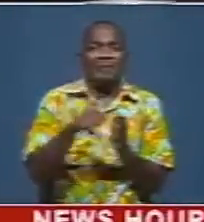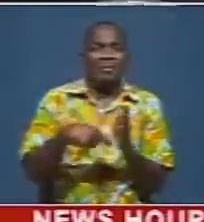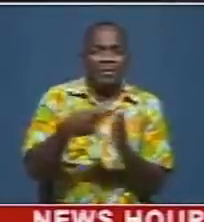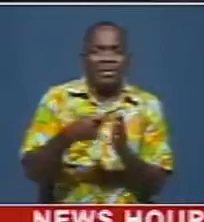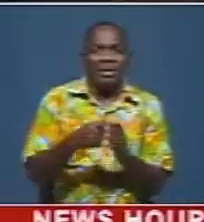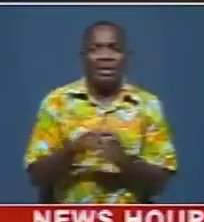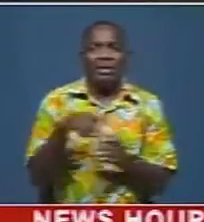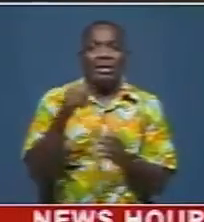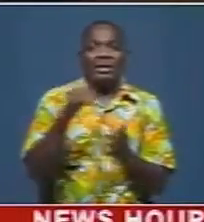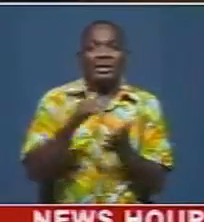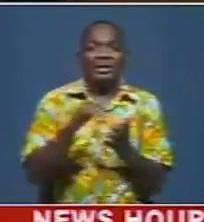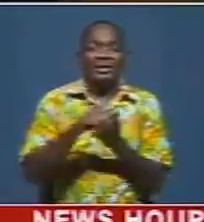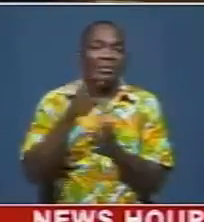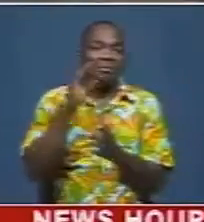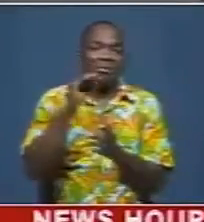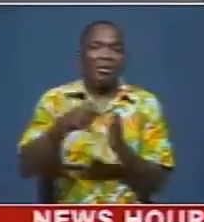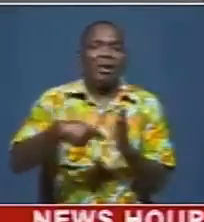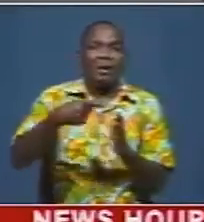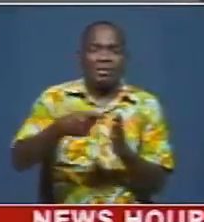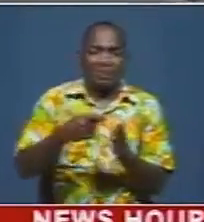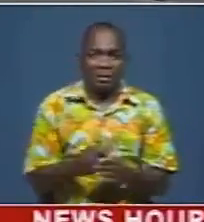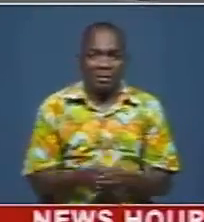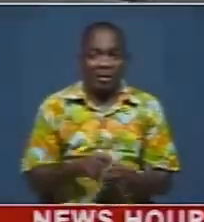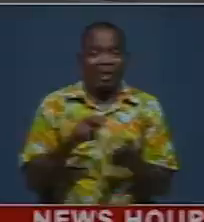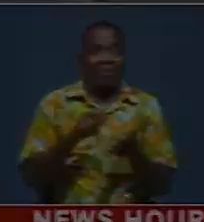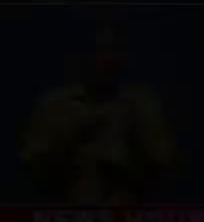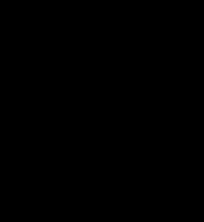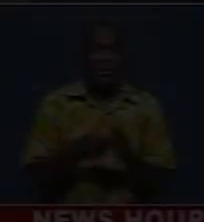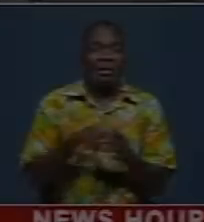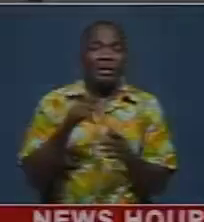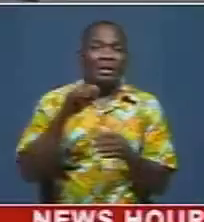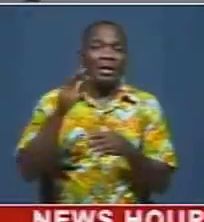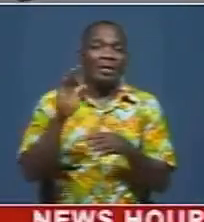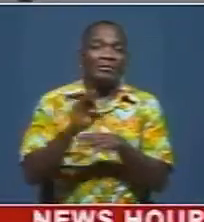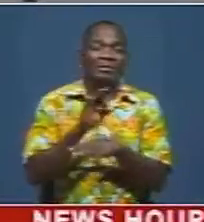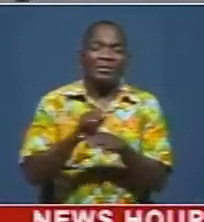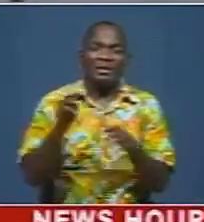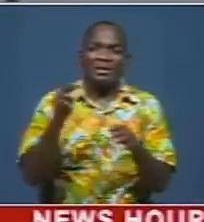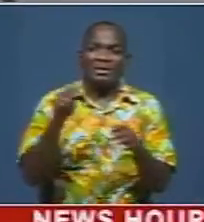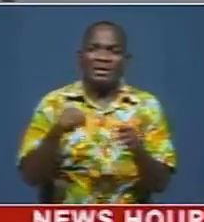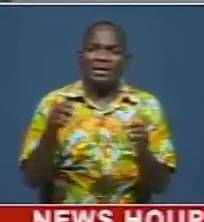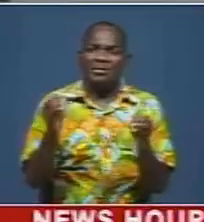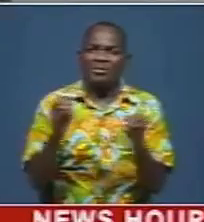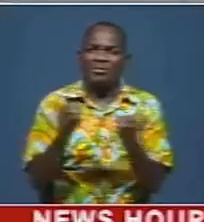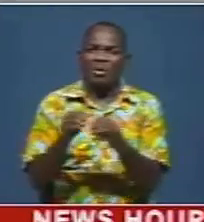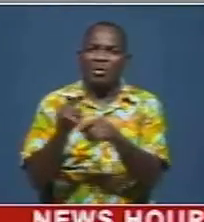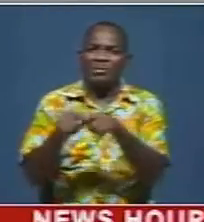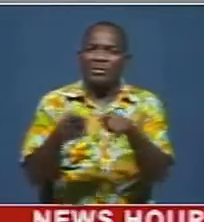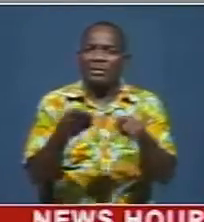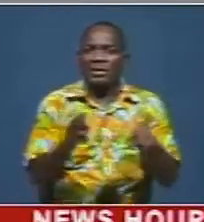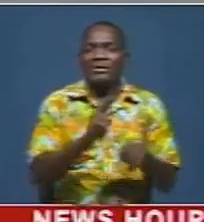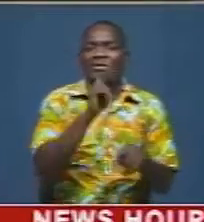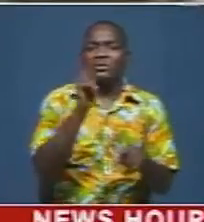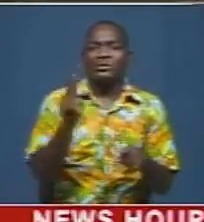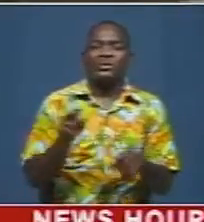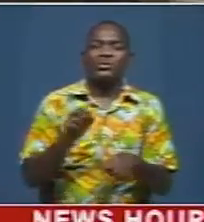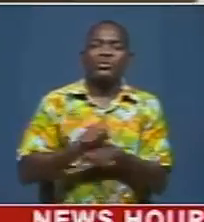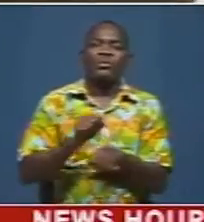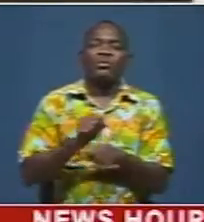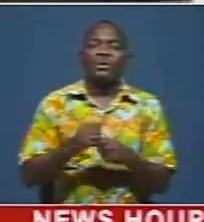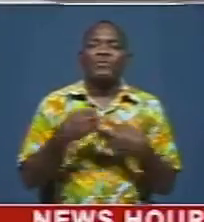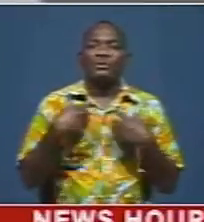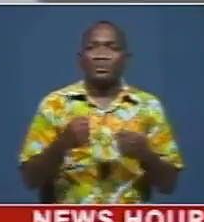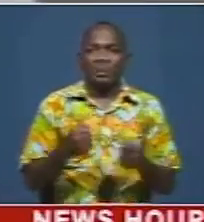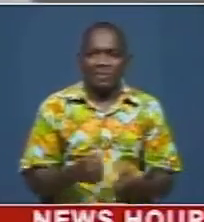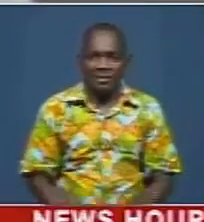about 10,000 fruits per hour. This means that the factory requires 4 acres of pineapple fruits to be harvested for processing every